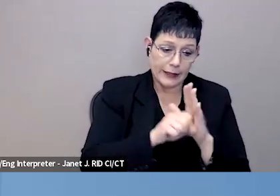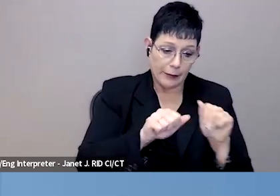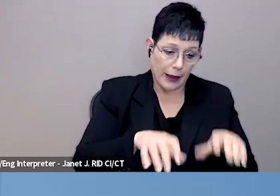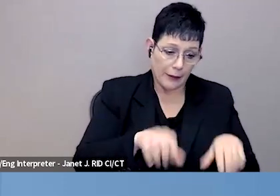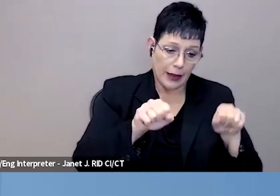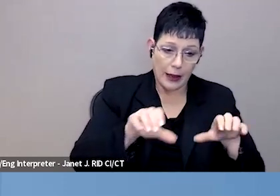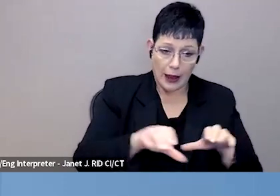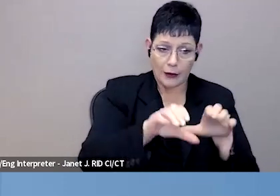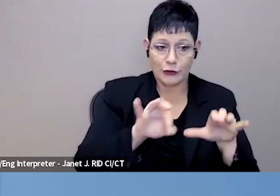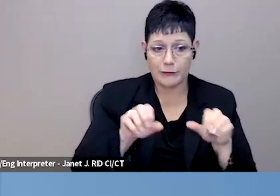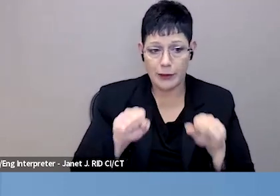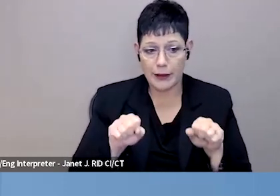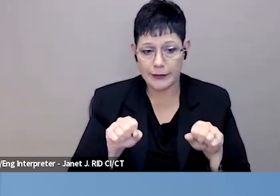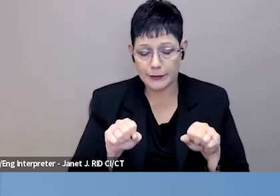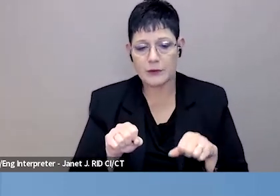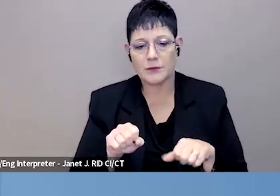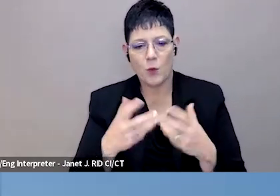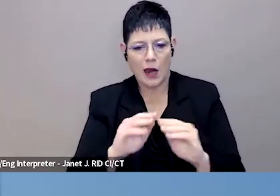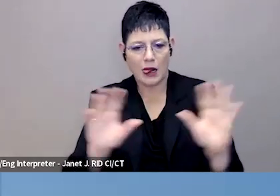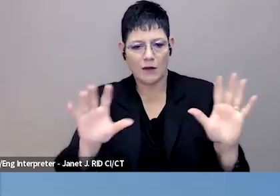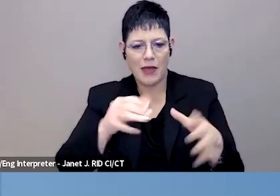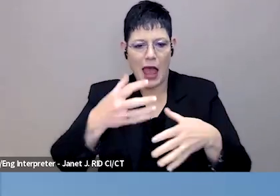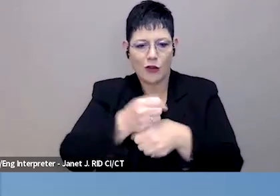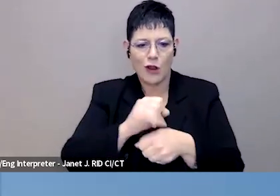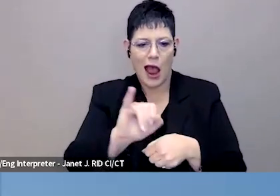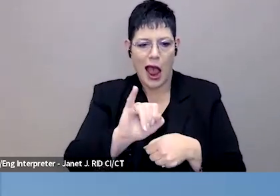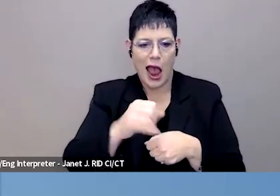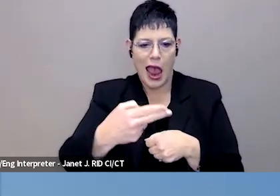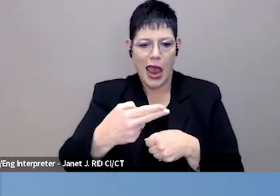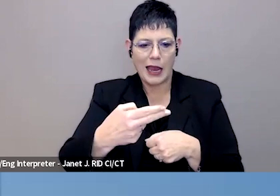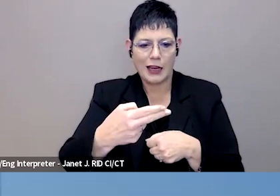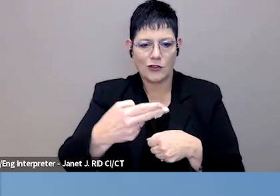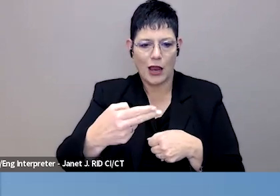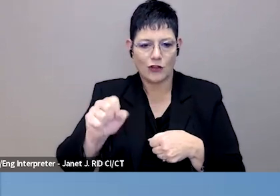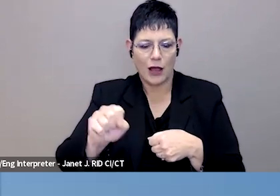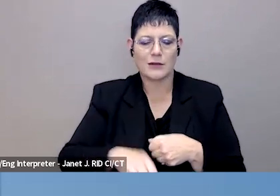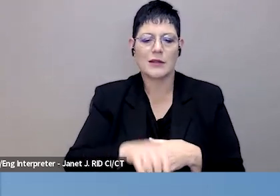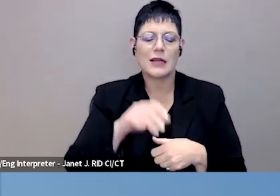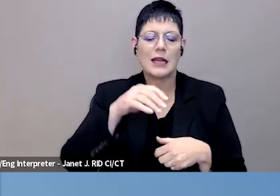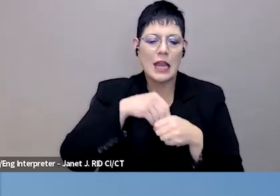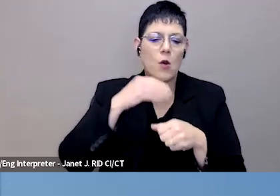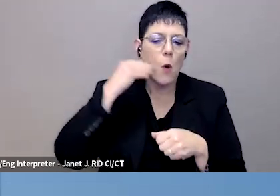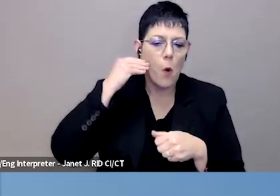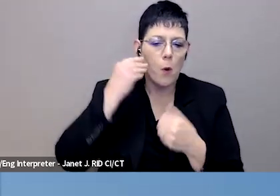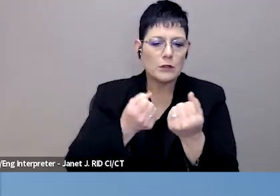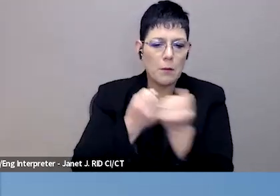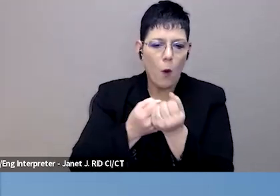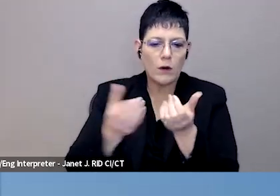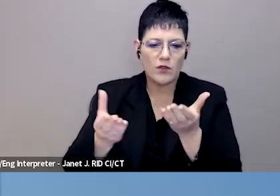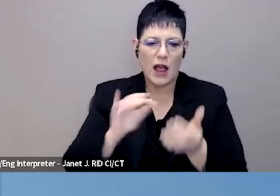just to clarify, the acronym IHSS is In-Home Supportive Services. It's a